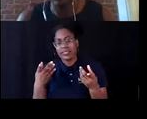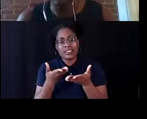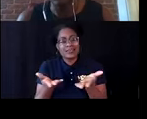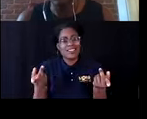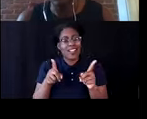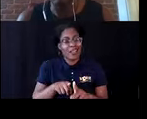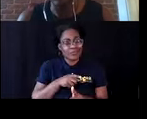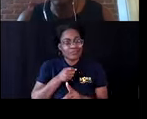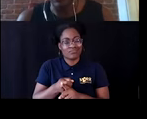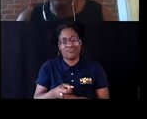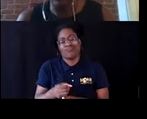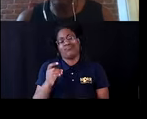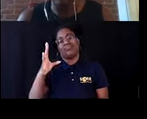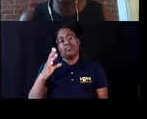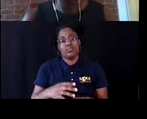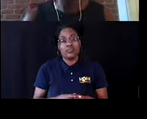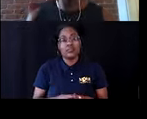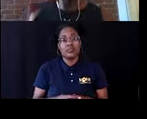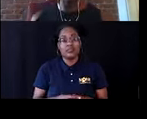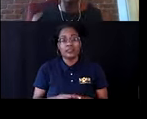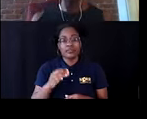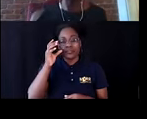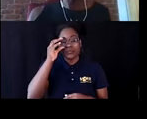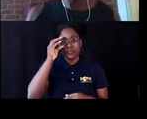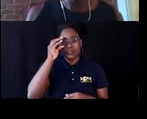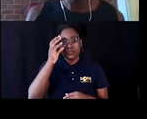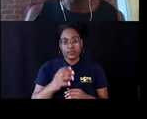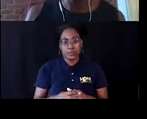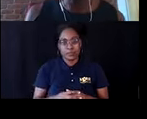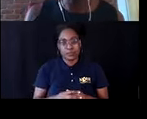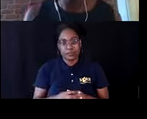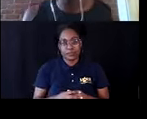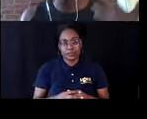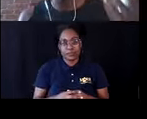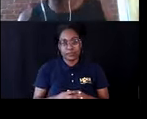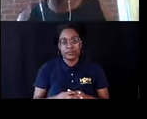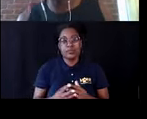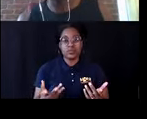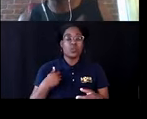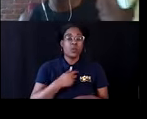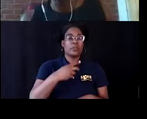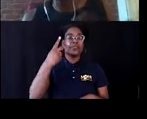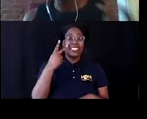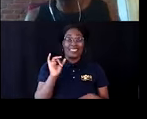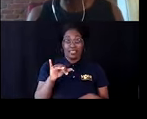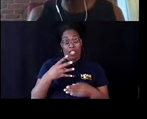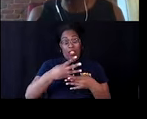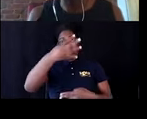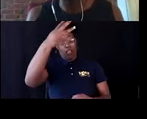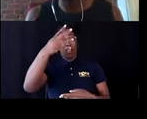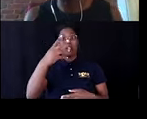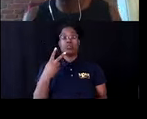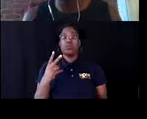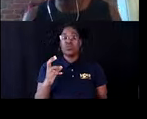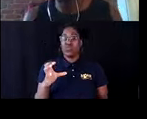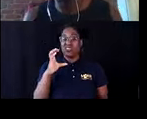of the freedom of other nationally oppressed peoples, right? And so we are seeing two centuries of a really long idea.